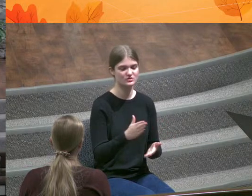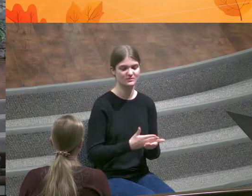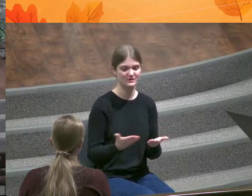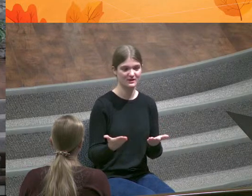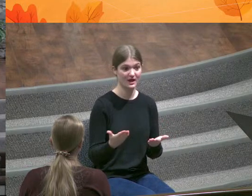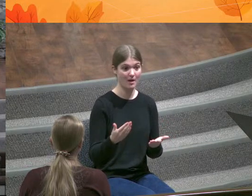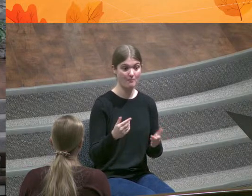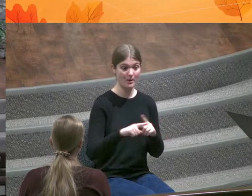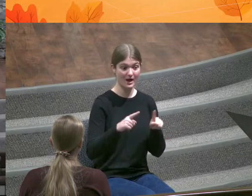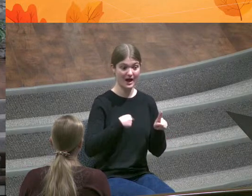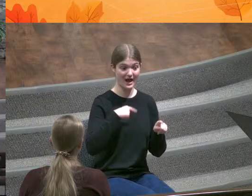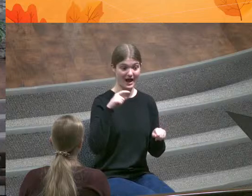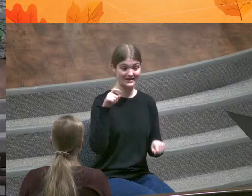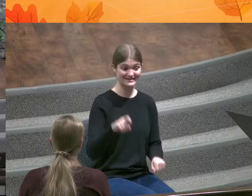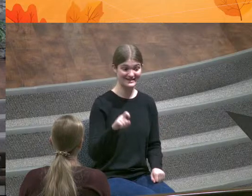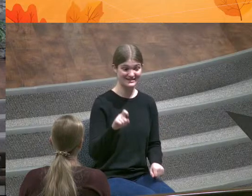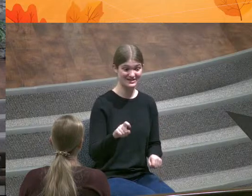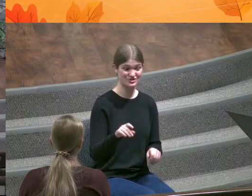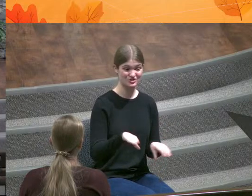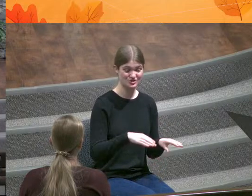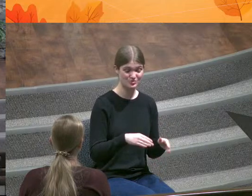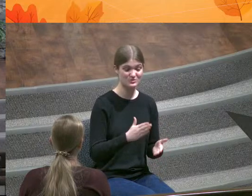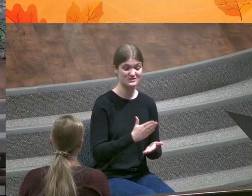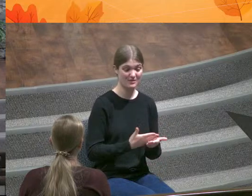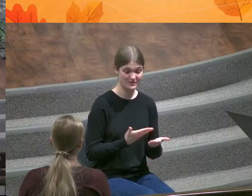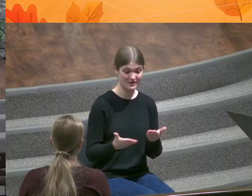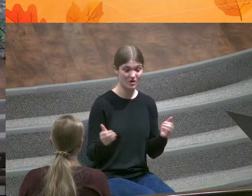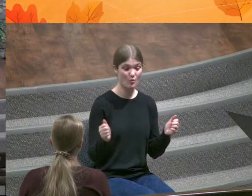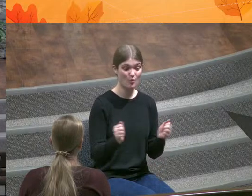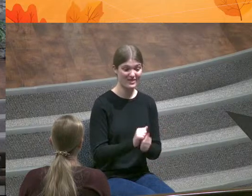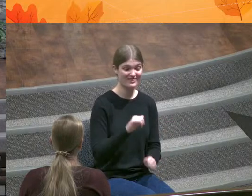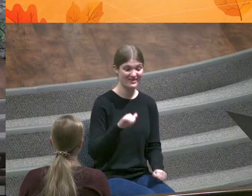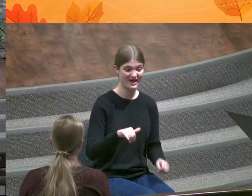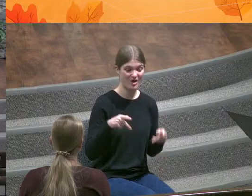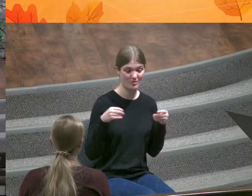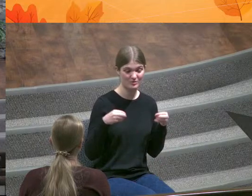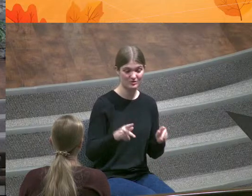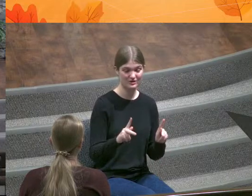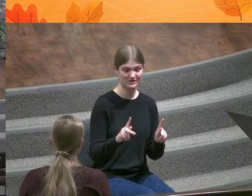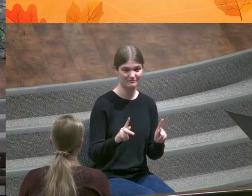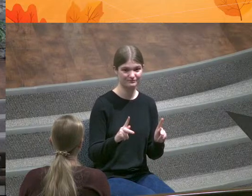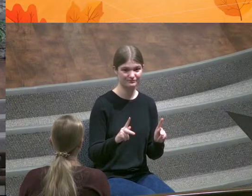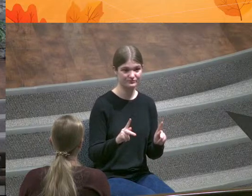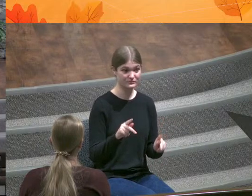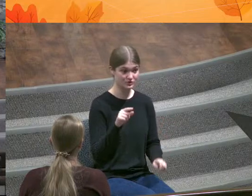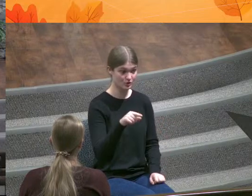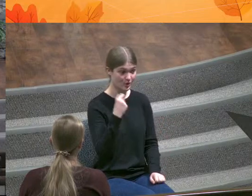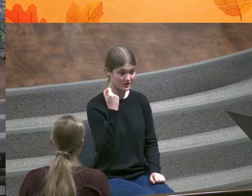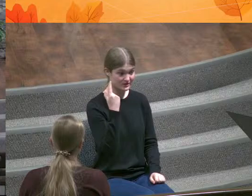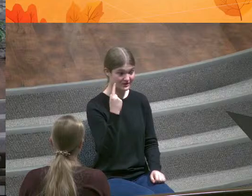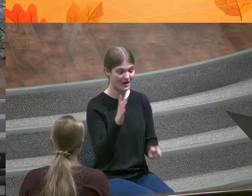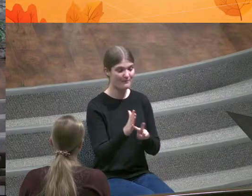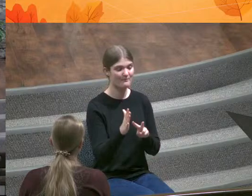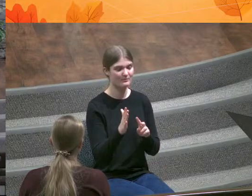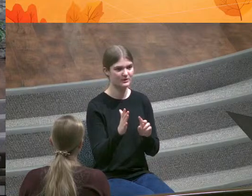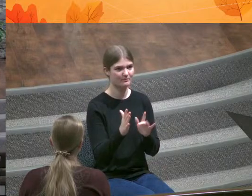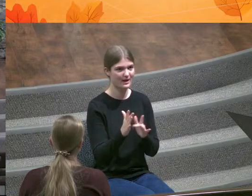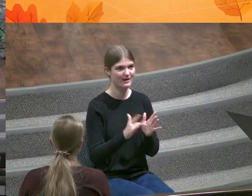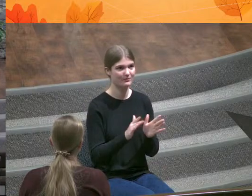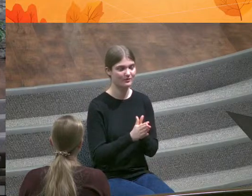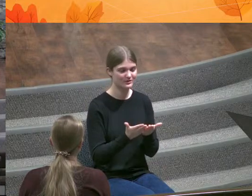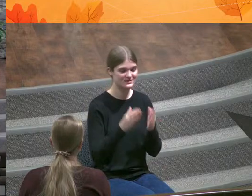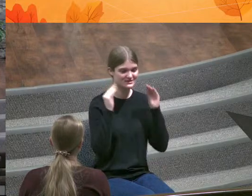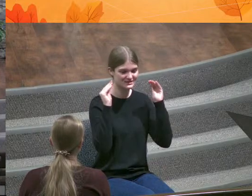but I still have to do something with that. I'm going to come back to this idea in just a few minutes, but do you understand that the Bible teaches